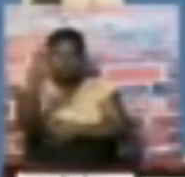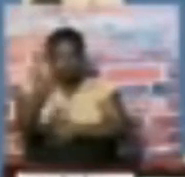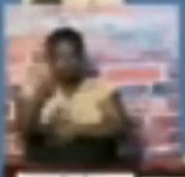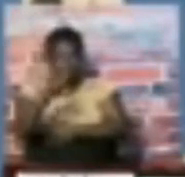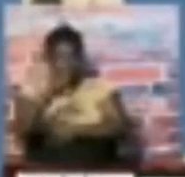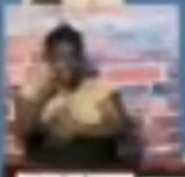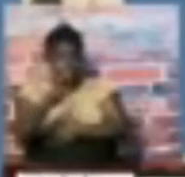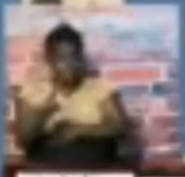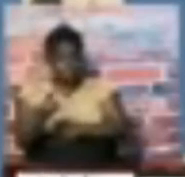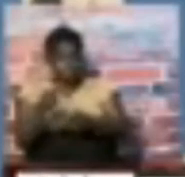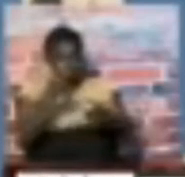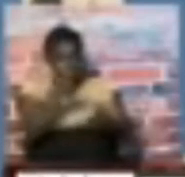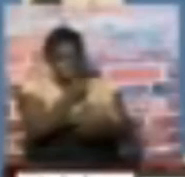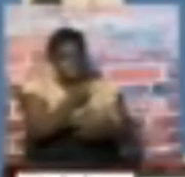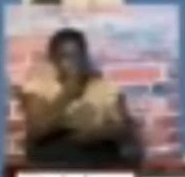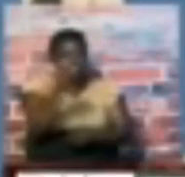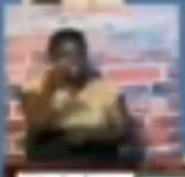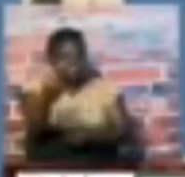sanitizers.